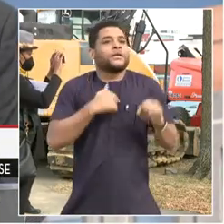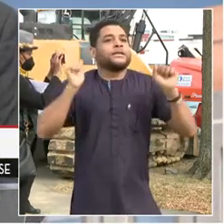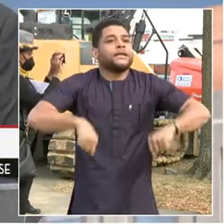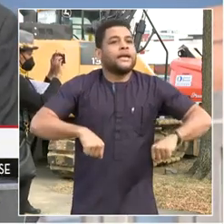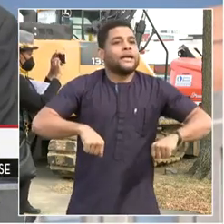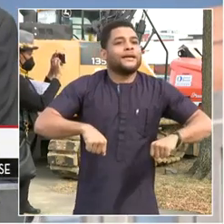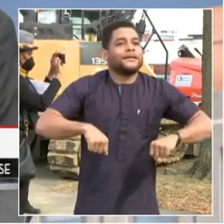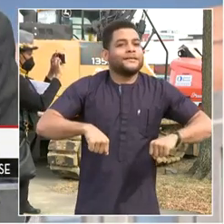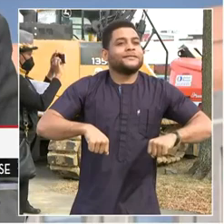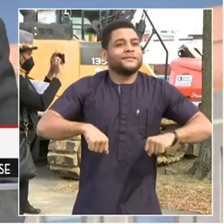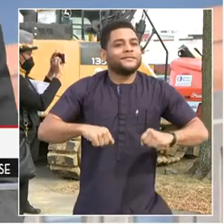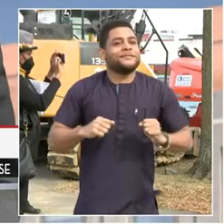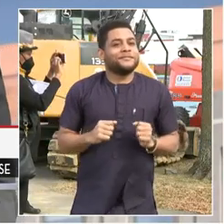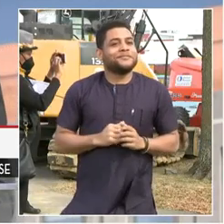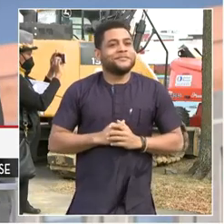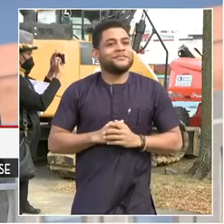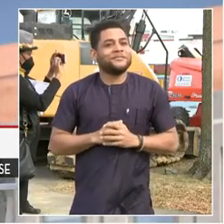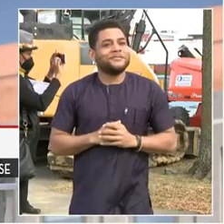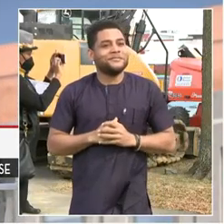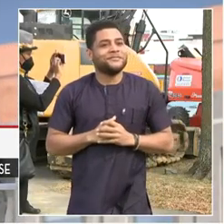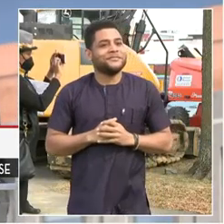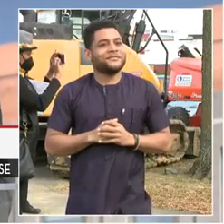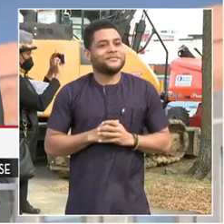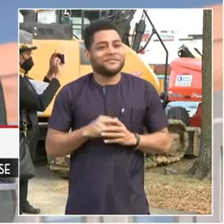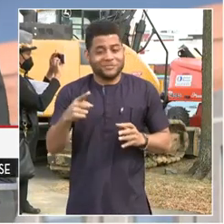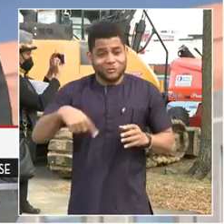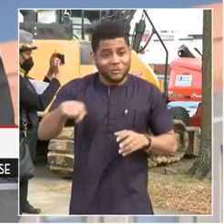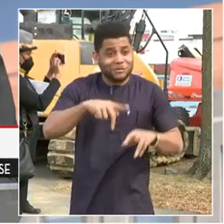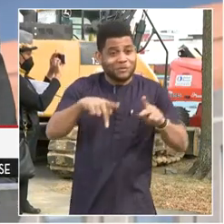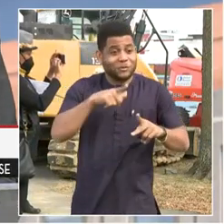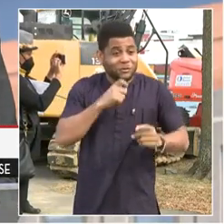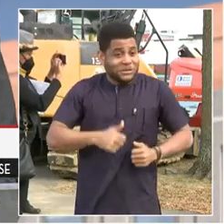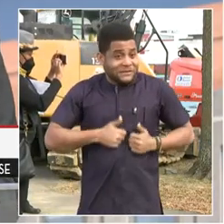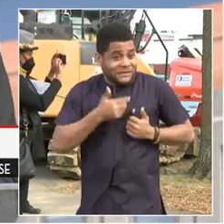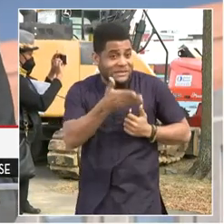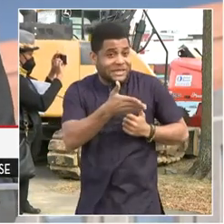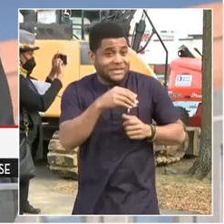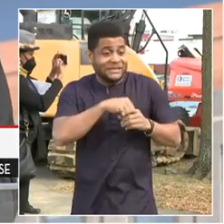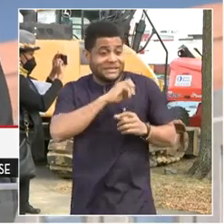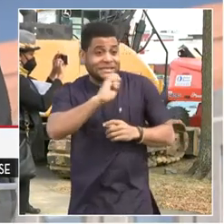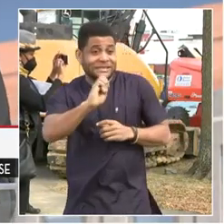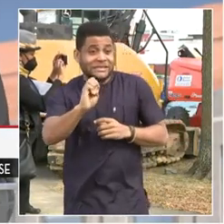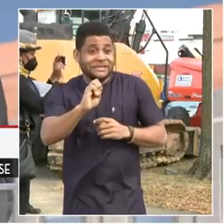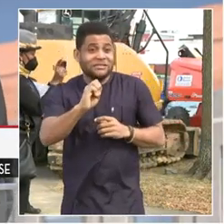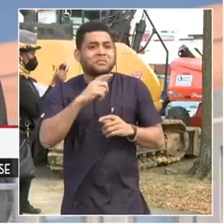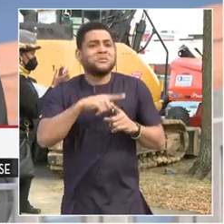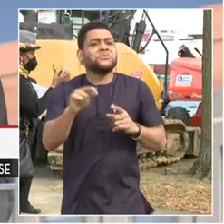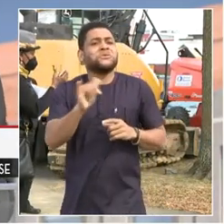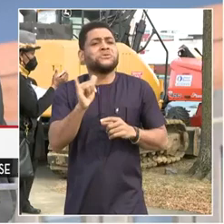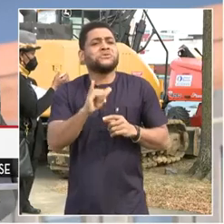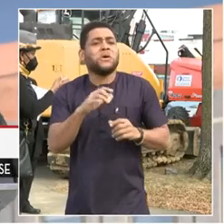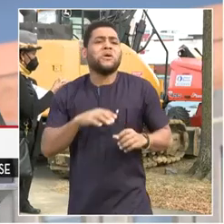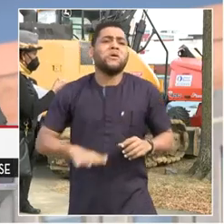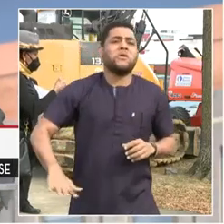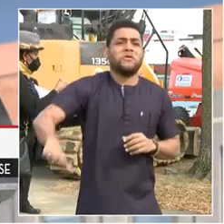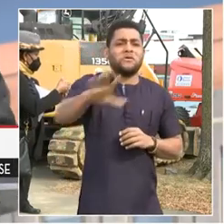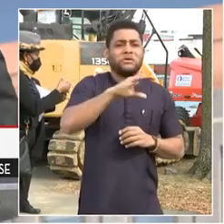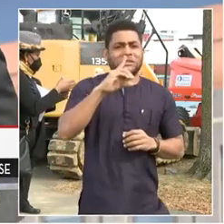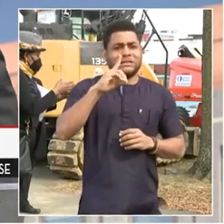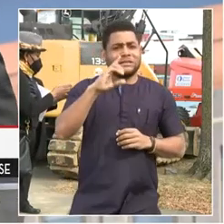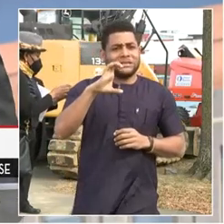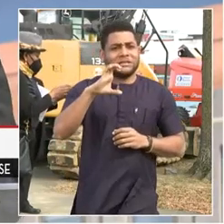people in the east end of the city and in the District of Columbia. I want to thank you, Mayor Bowser, for